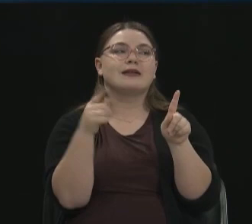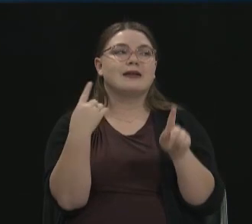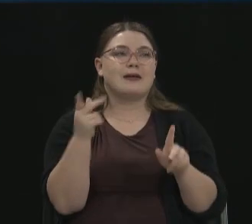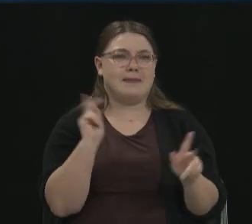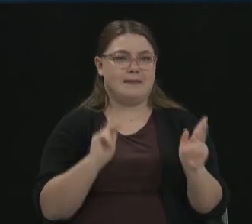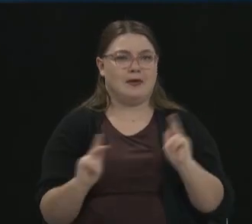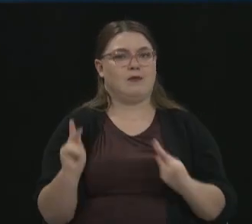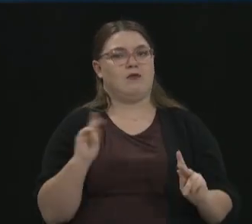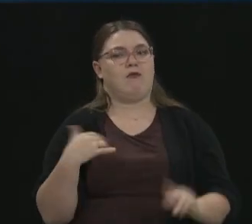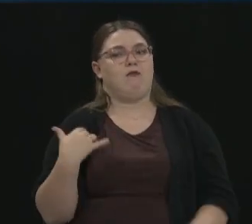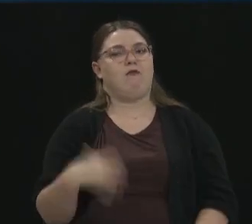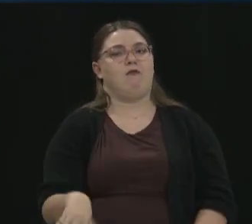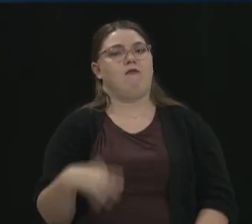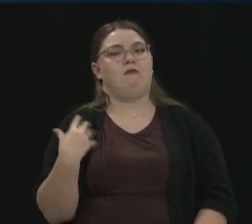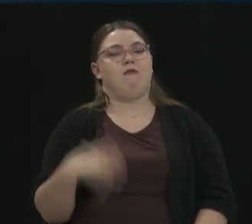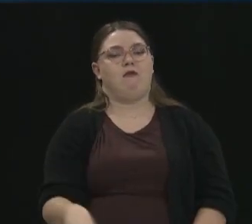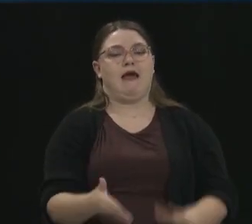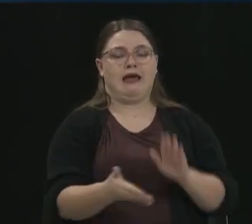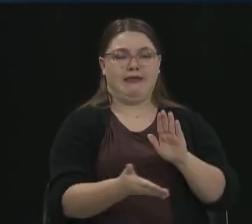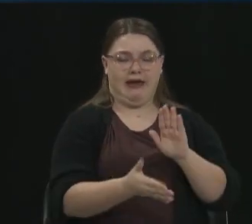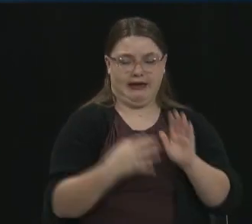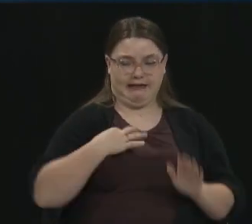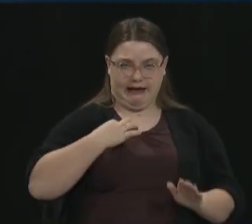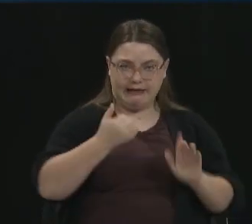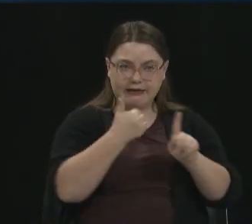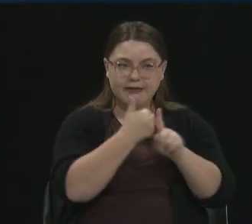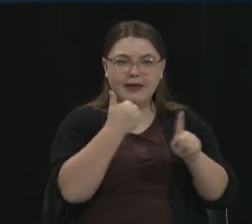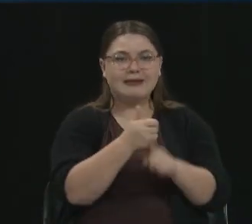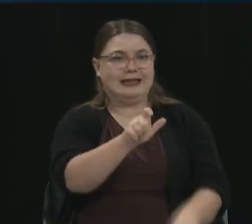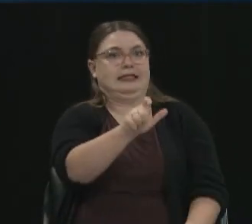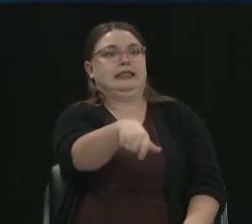to have that money, and then how do they